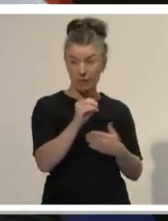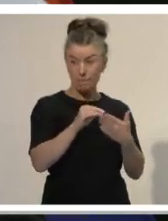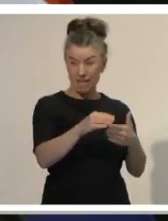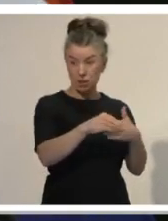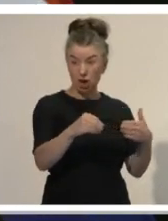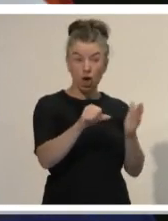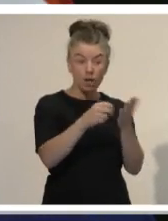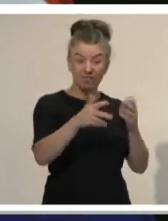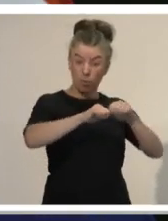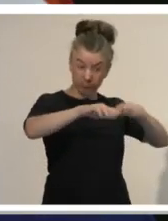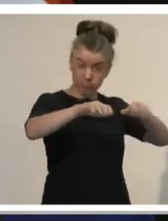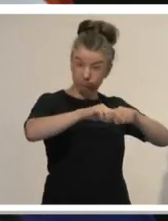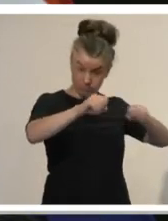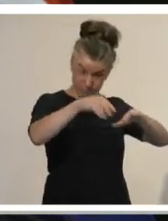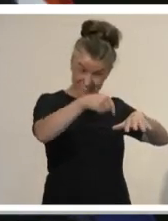cost of transmission fees.